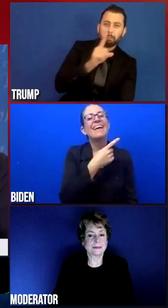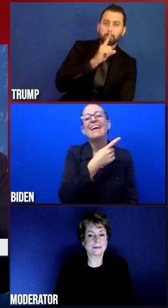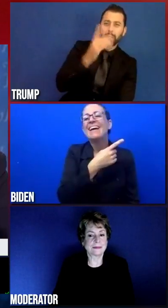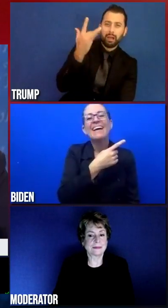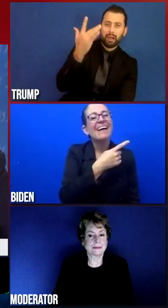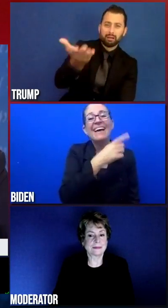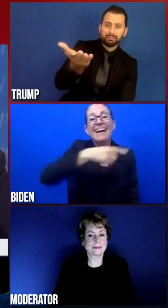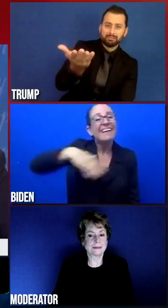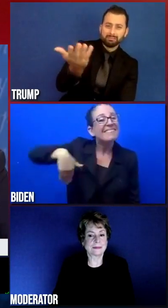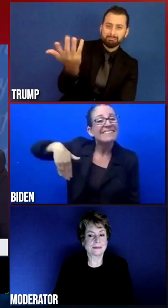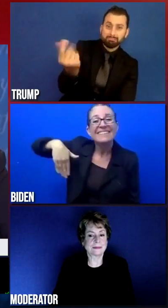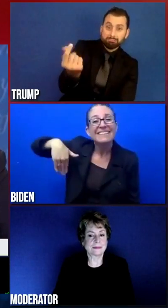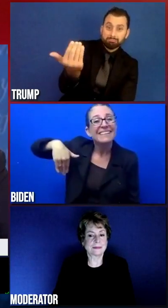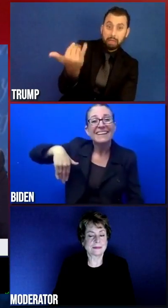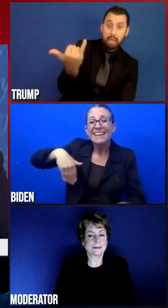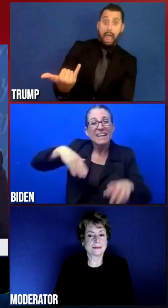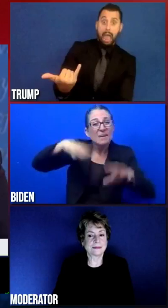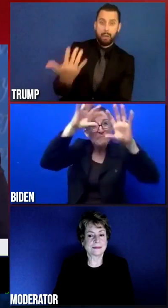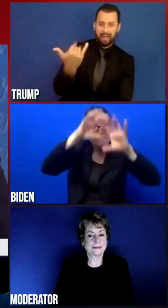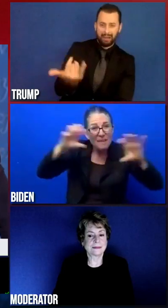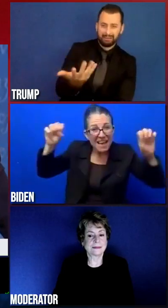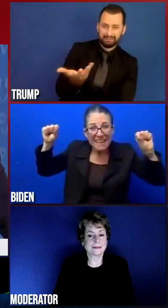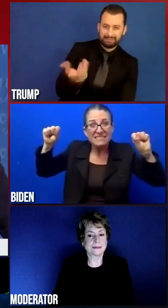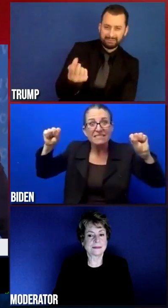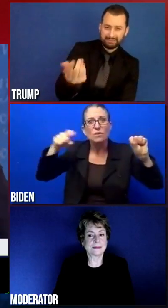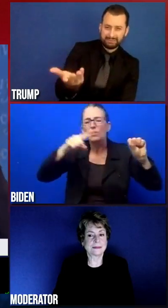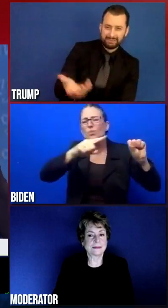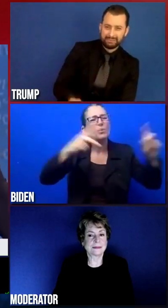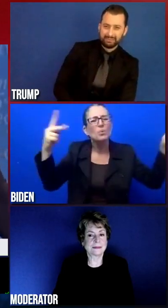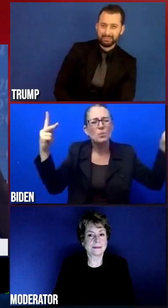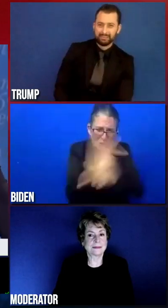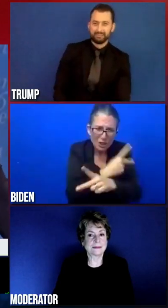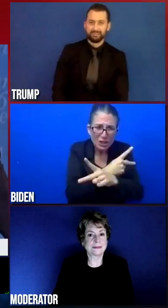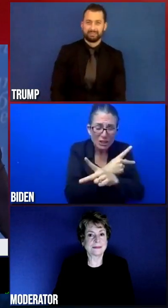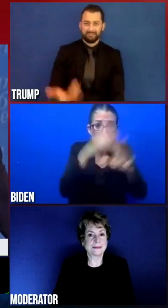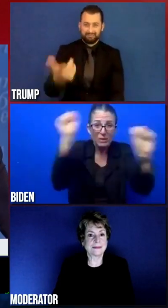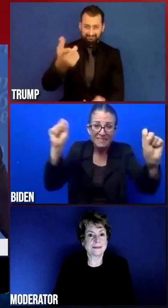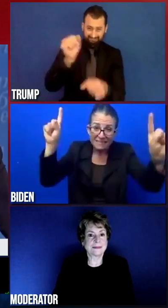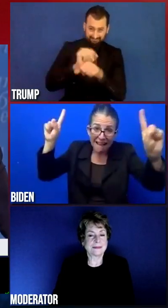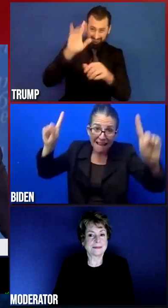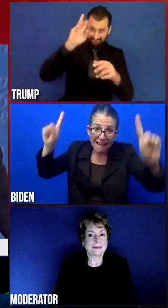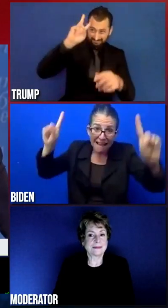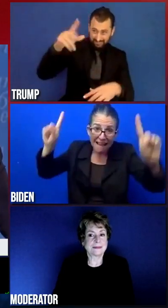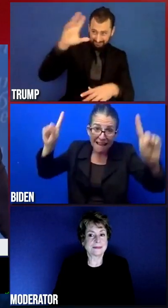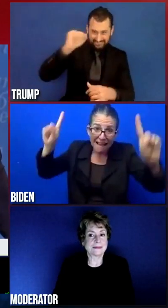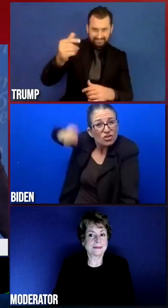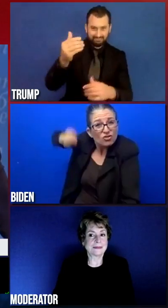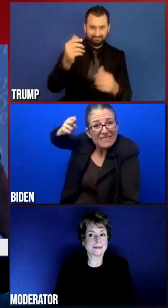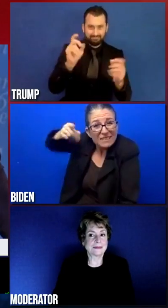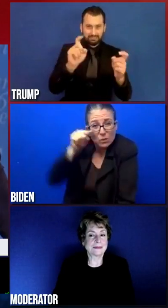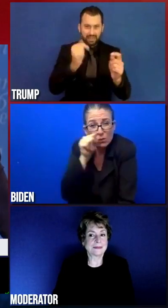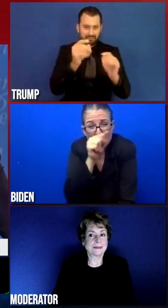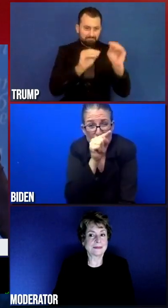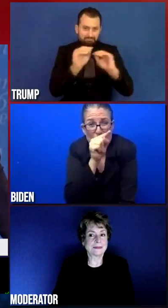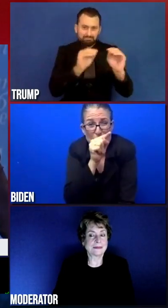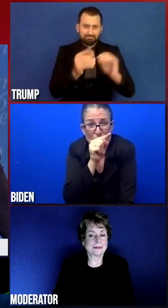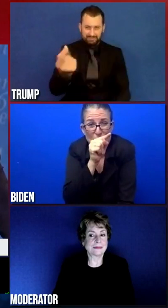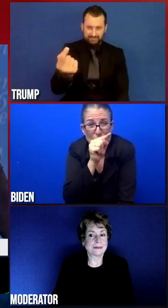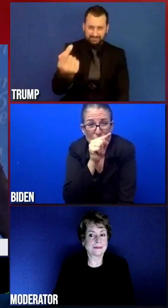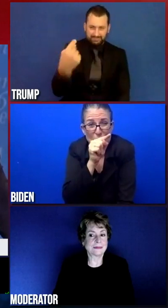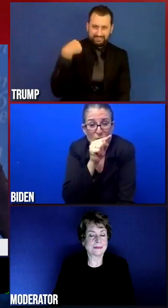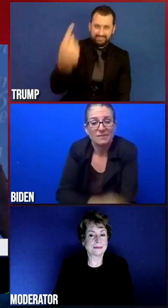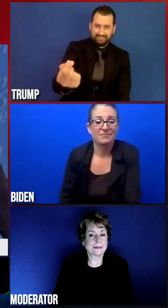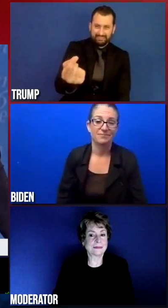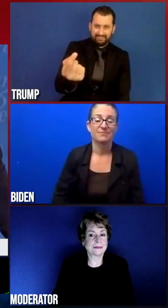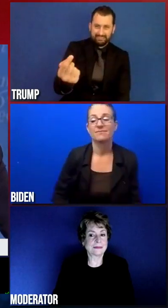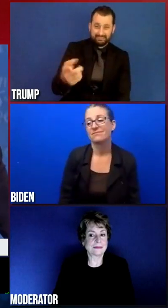senator. And you're the worst president America has ever had. Hey, Come Joe, on. let me just tell you, Joe. I've done more in 47 months.